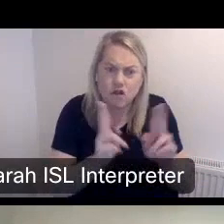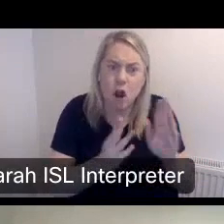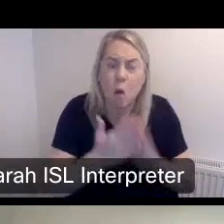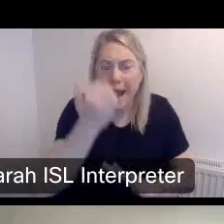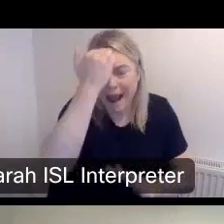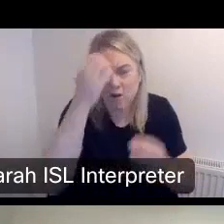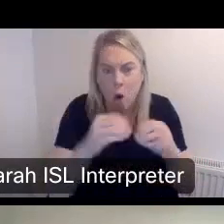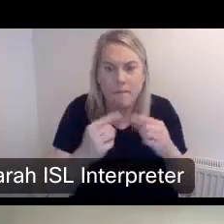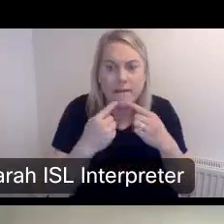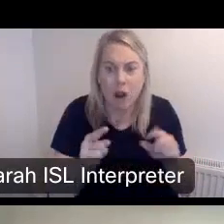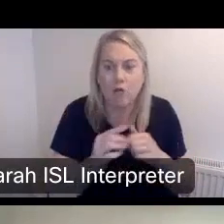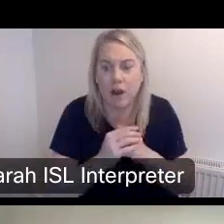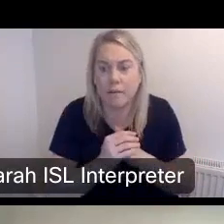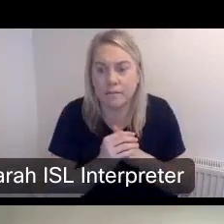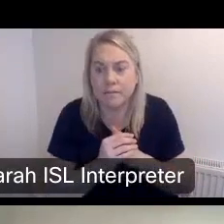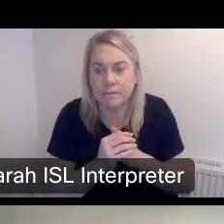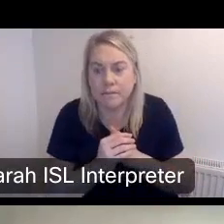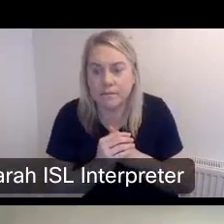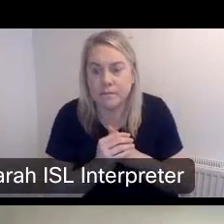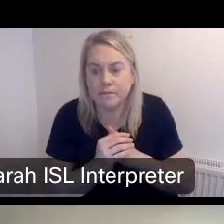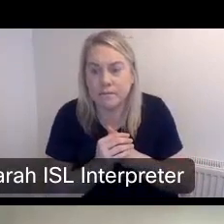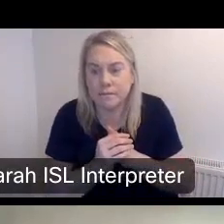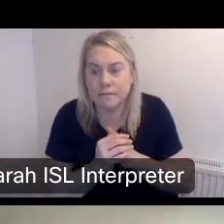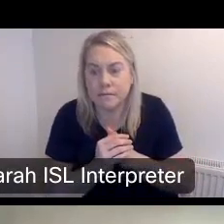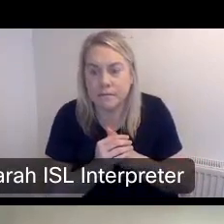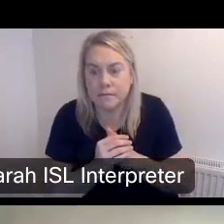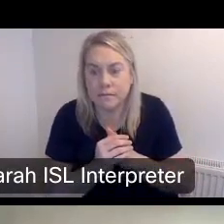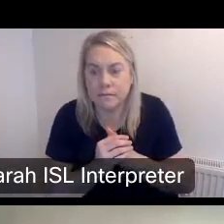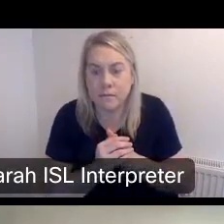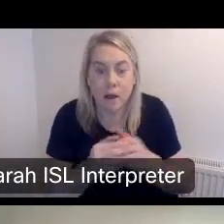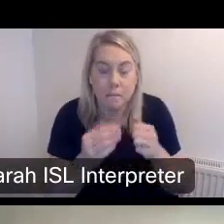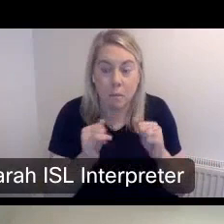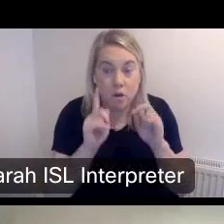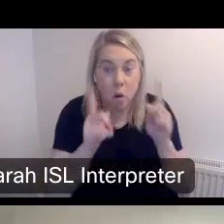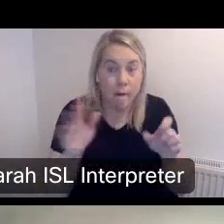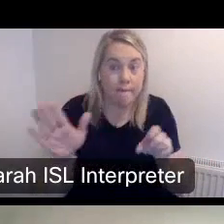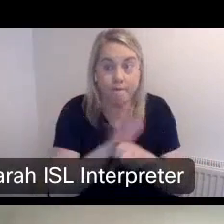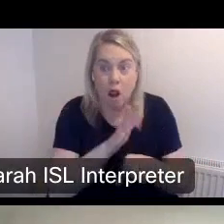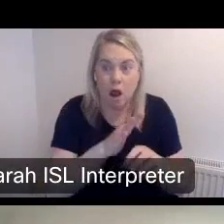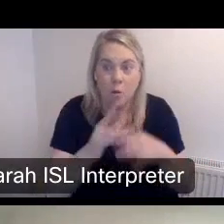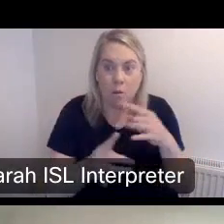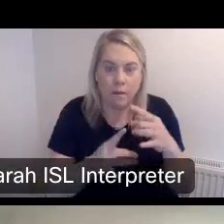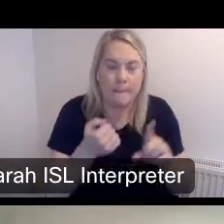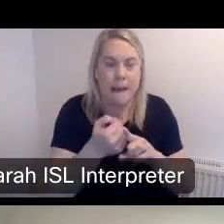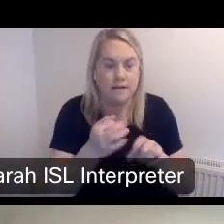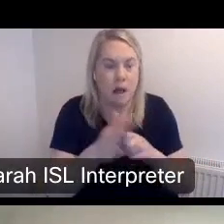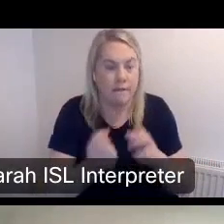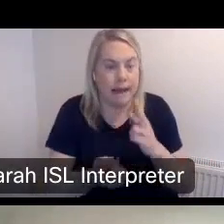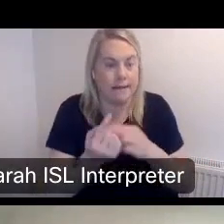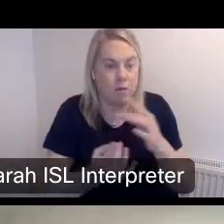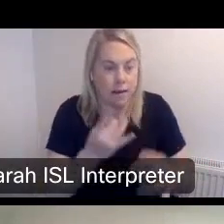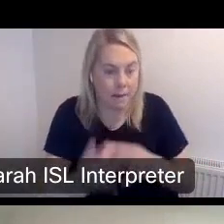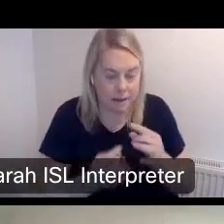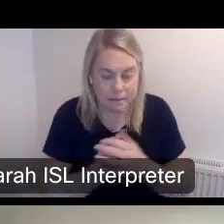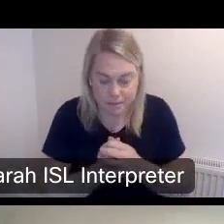to that, and we don't necessarily know the full impact of the incident. The next paragraph I think is important for everybody,